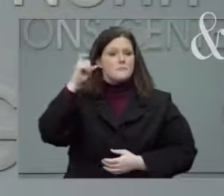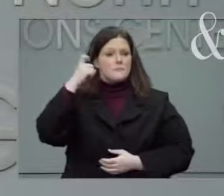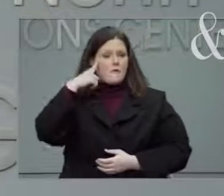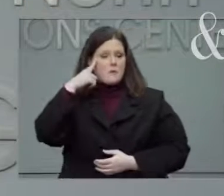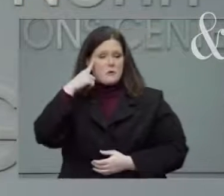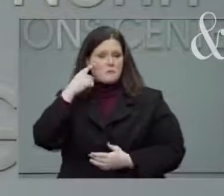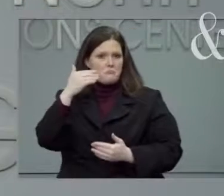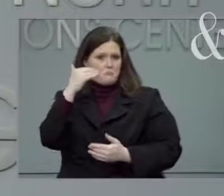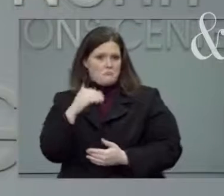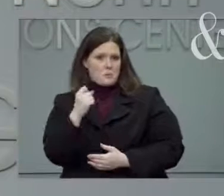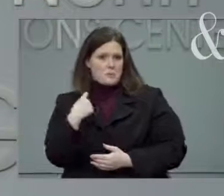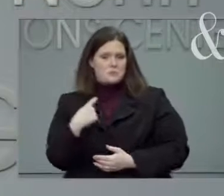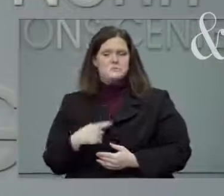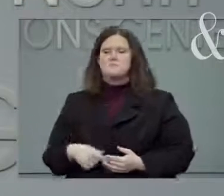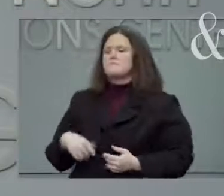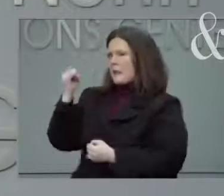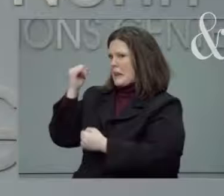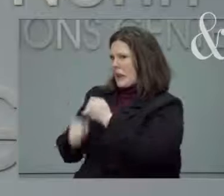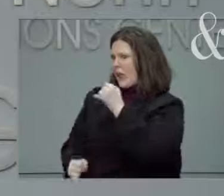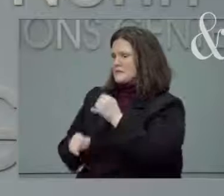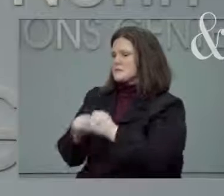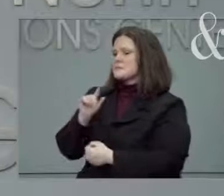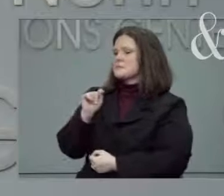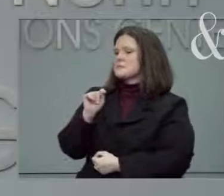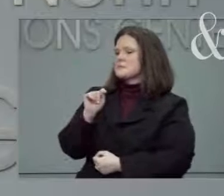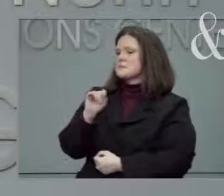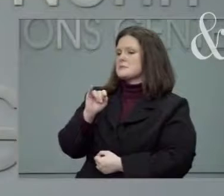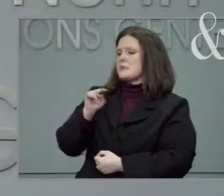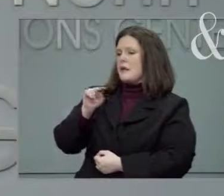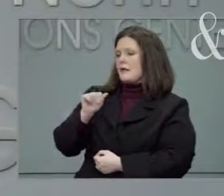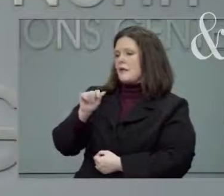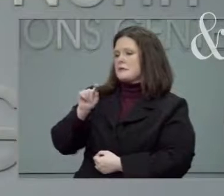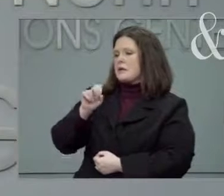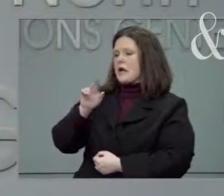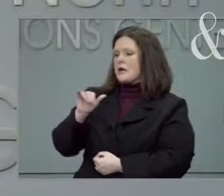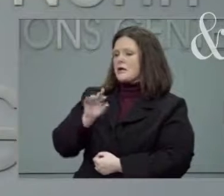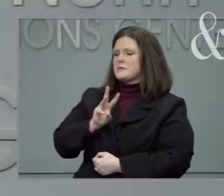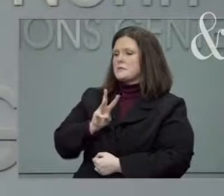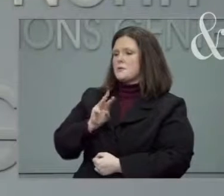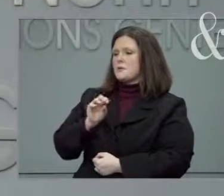Our final question today is from Tina Terry with WSOC.